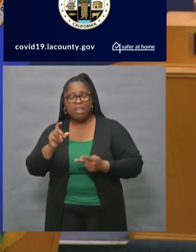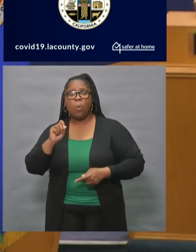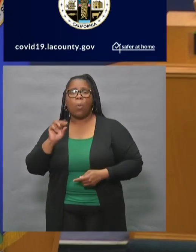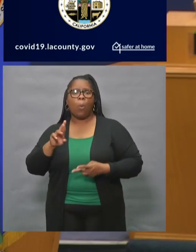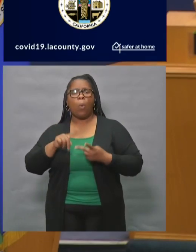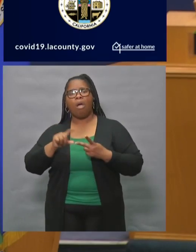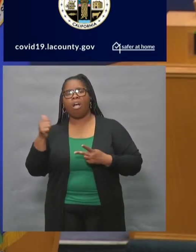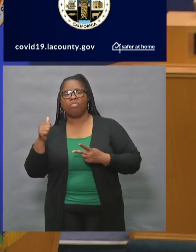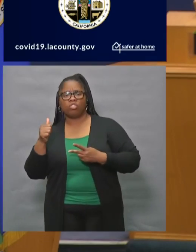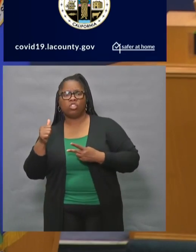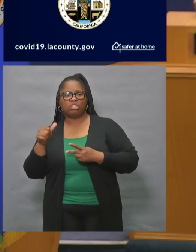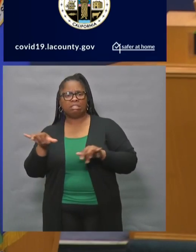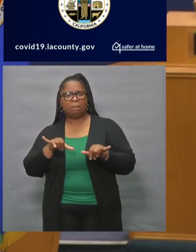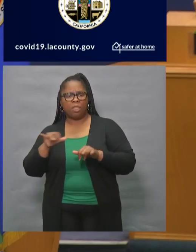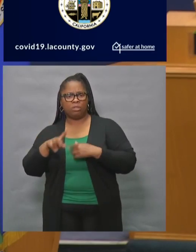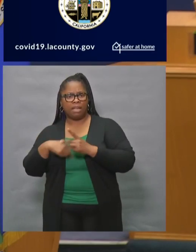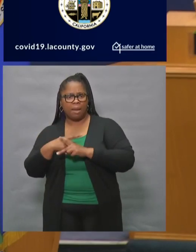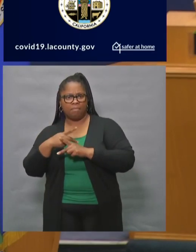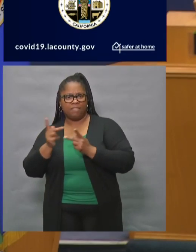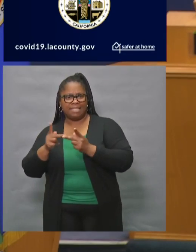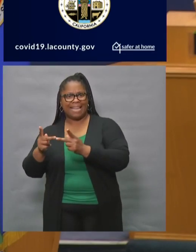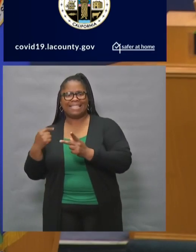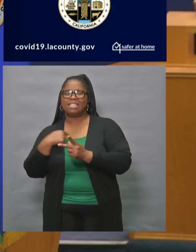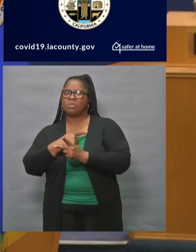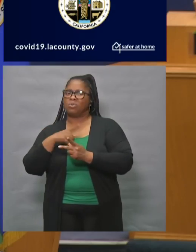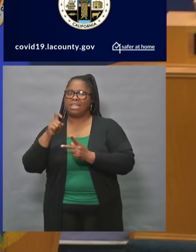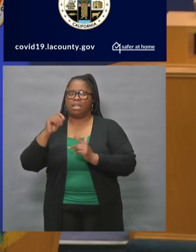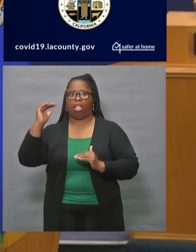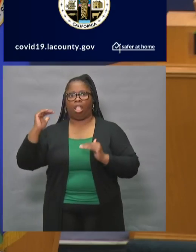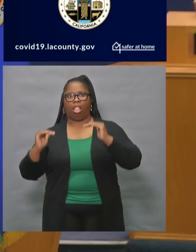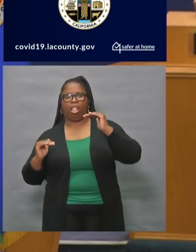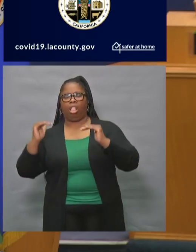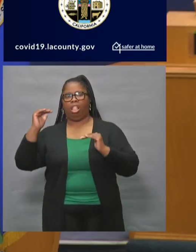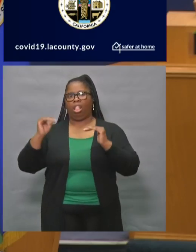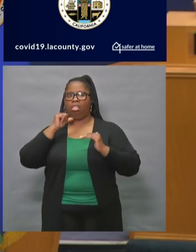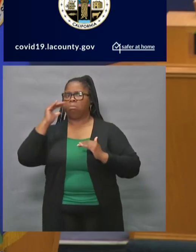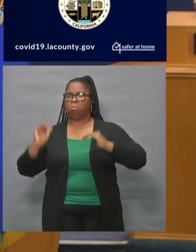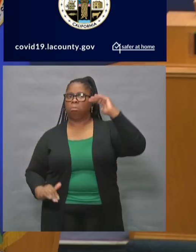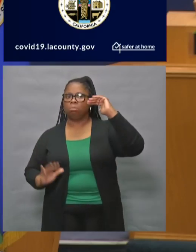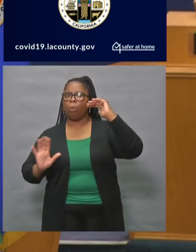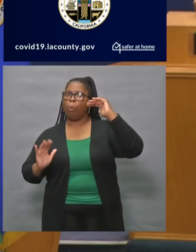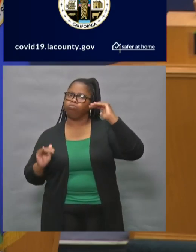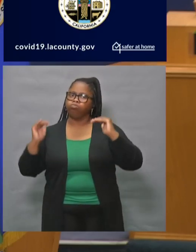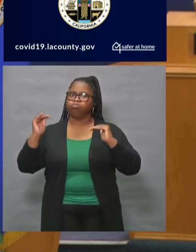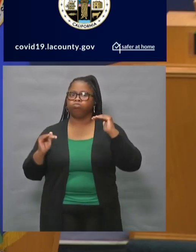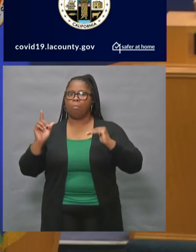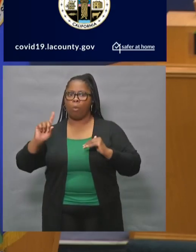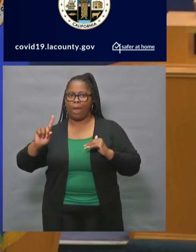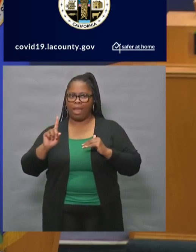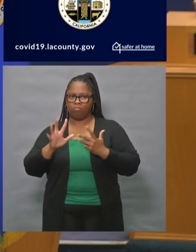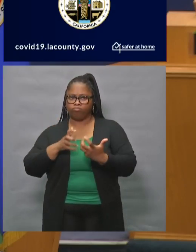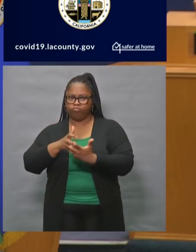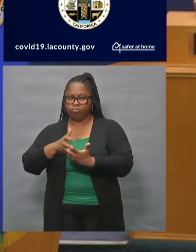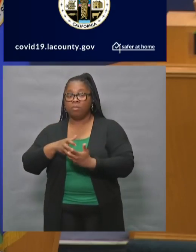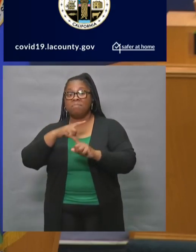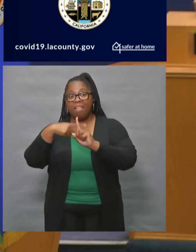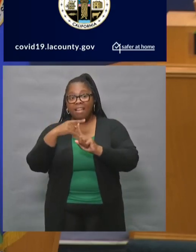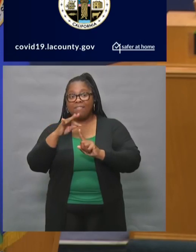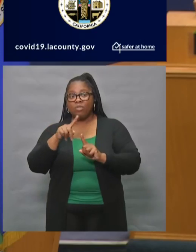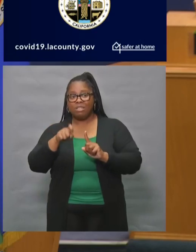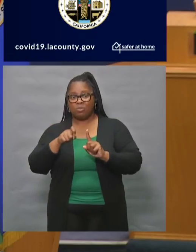other settings, and we want to be able to balance where that test capacity would best fit. And then obviously also if we can address the supply